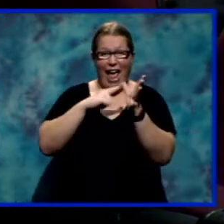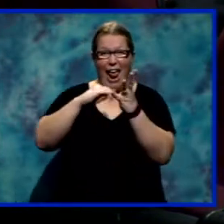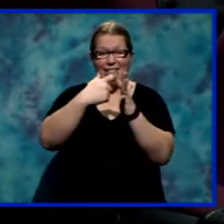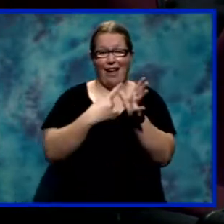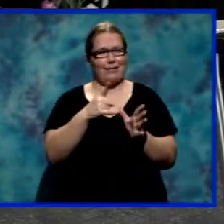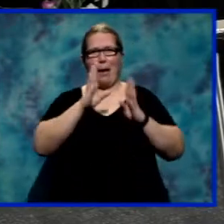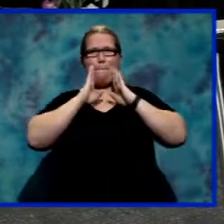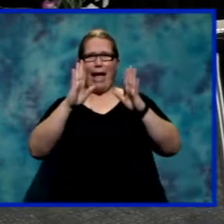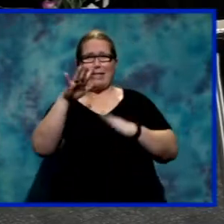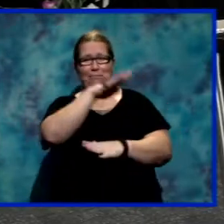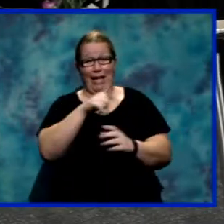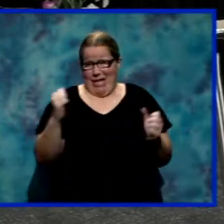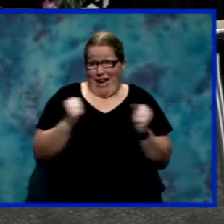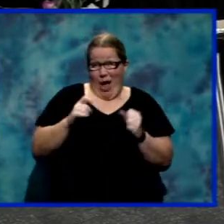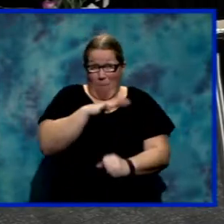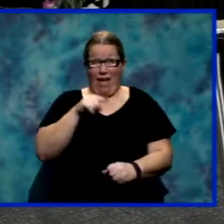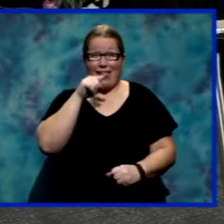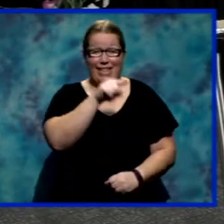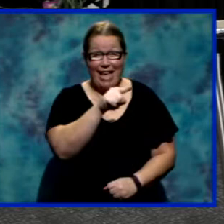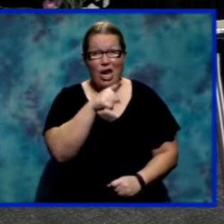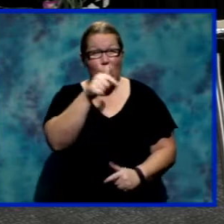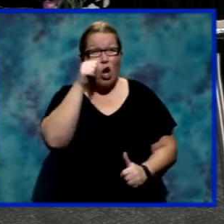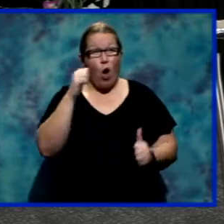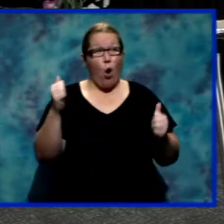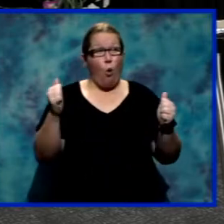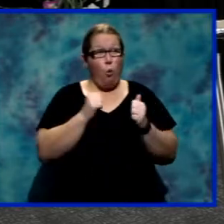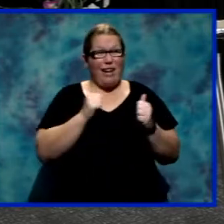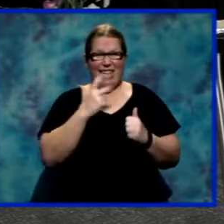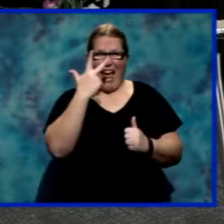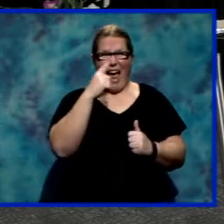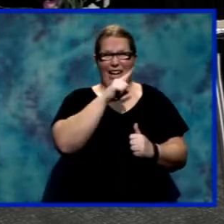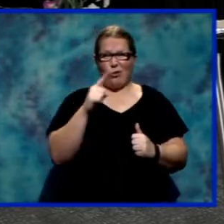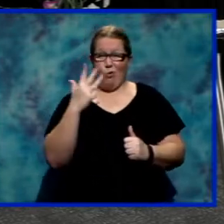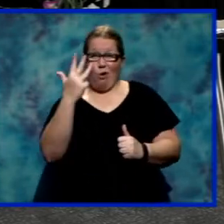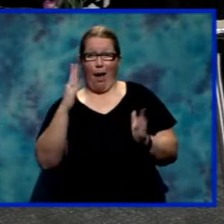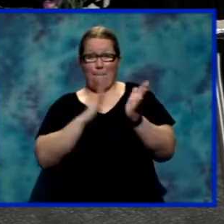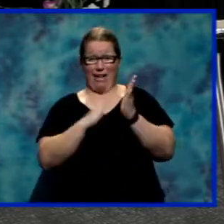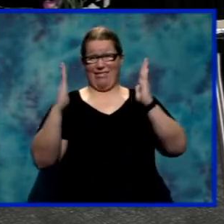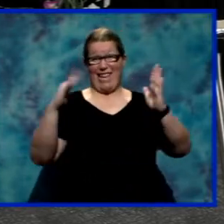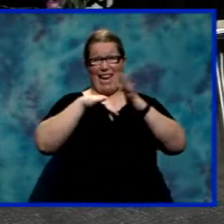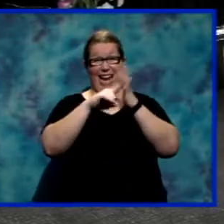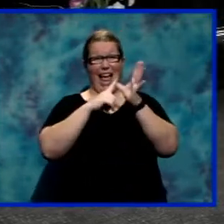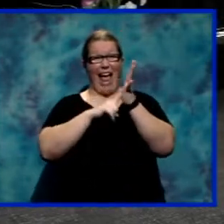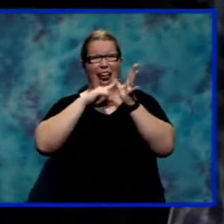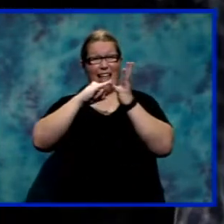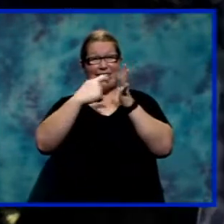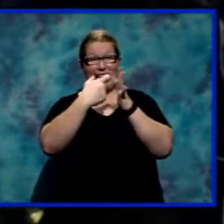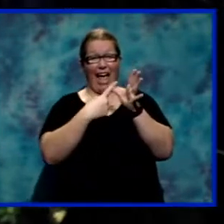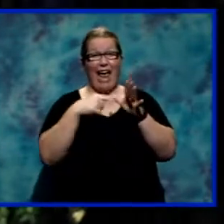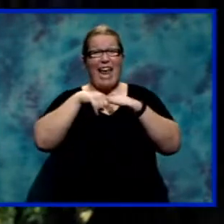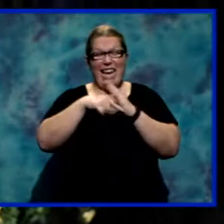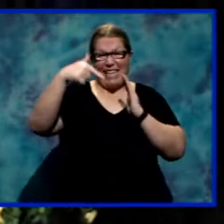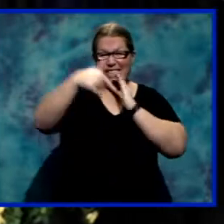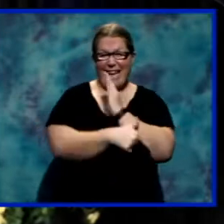place. And it's a cold place. And did you know that winter is 8 or 9 months of the year at Alaska? And in deep winter, the sun doesn't